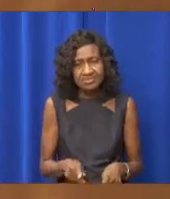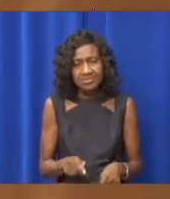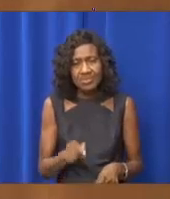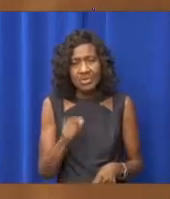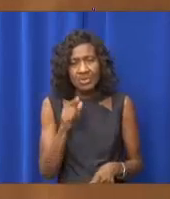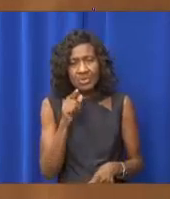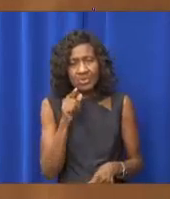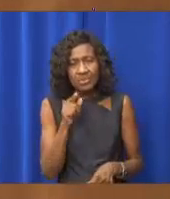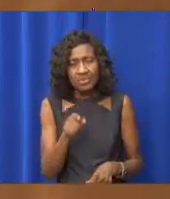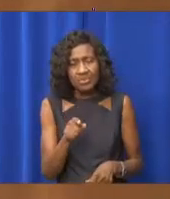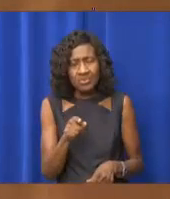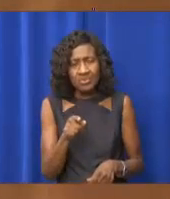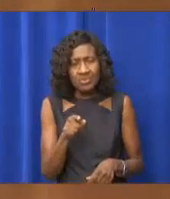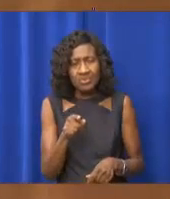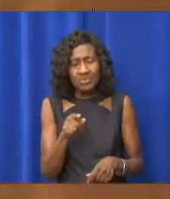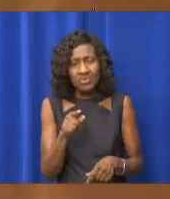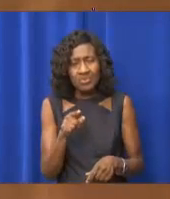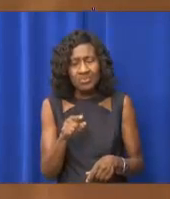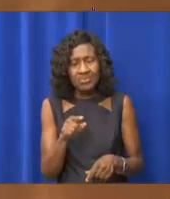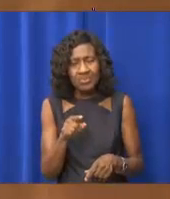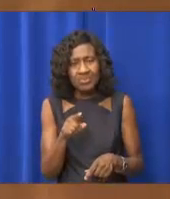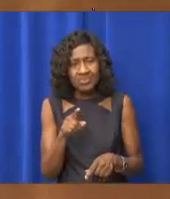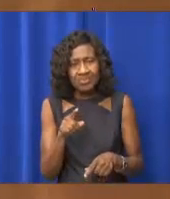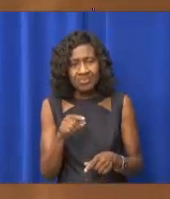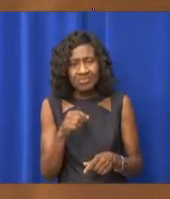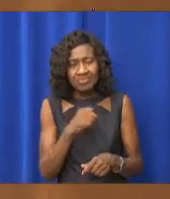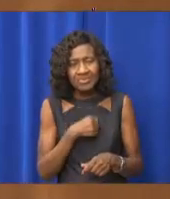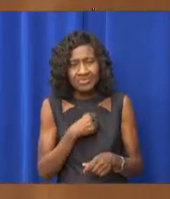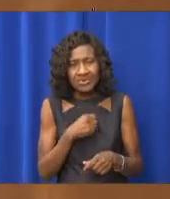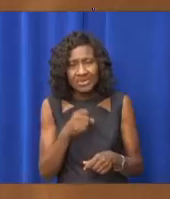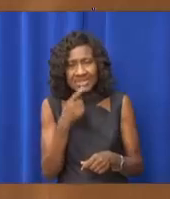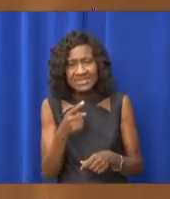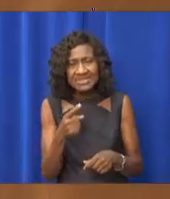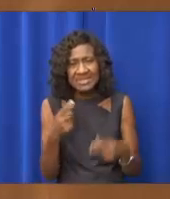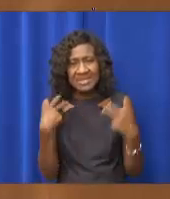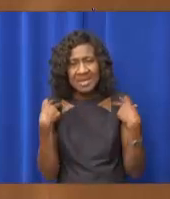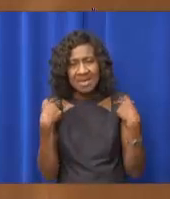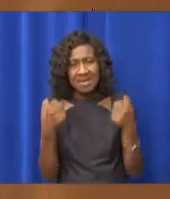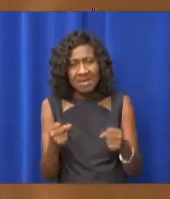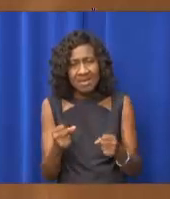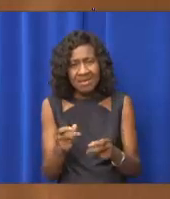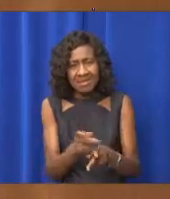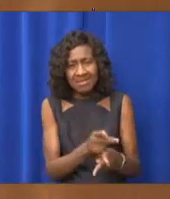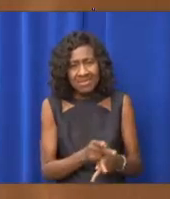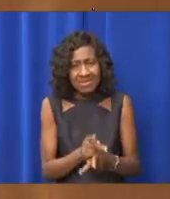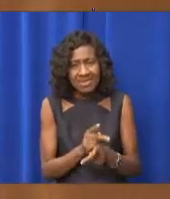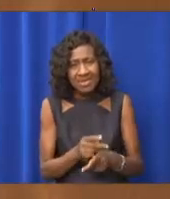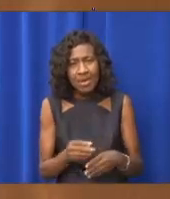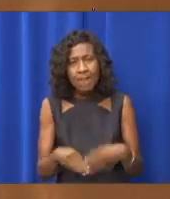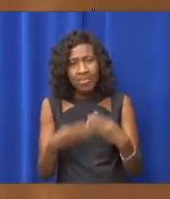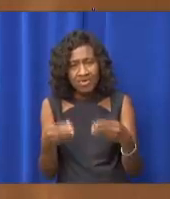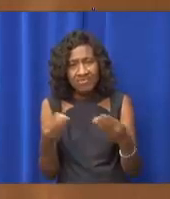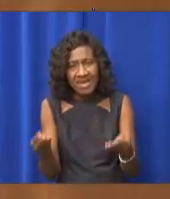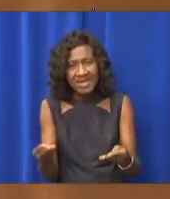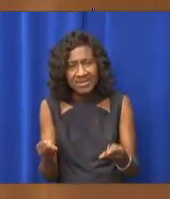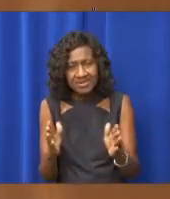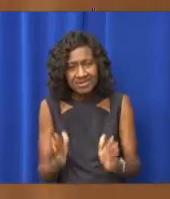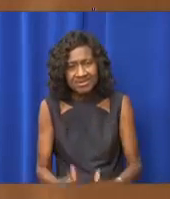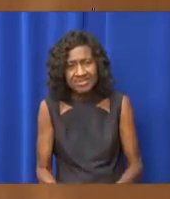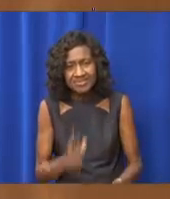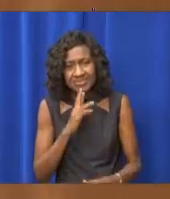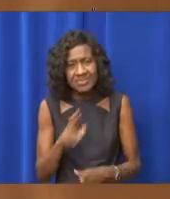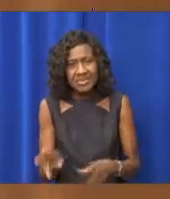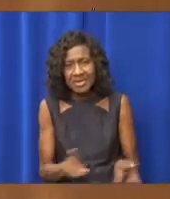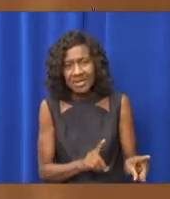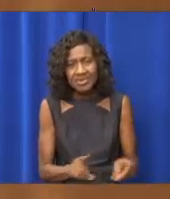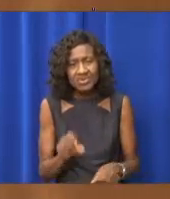I'd revise that and say a healthcare provider could do so and are doing so. But I think if you're I suspect your question